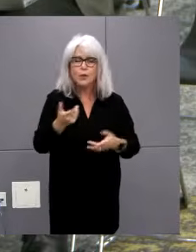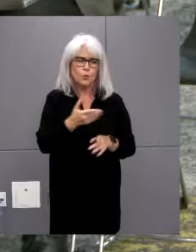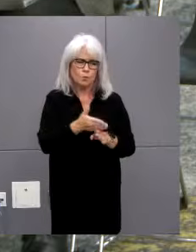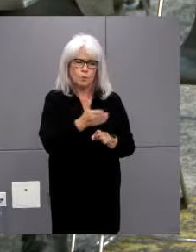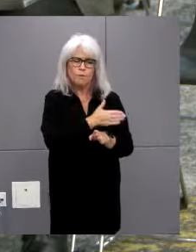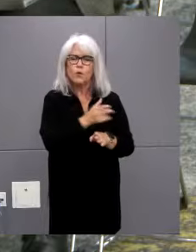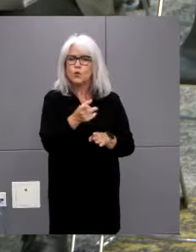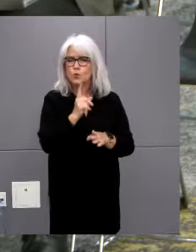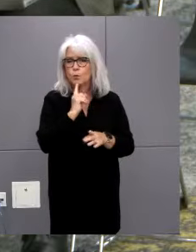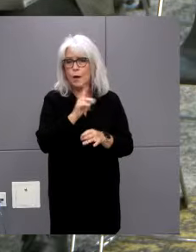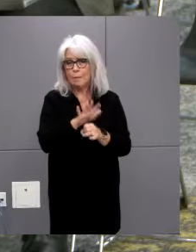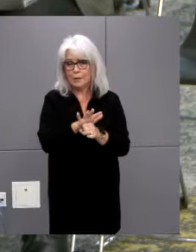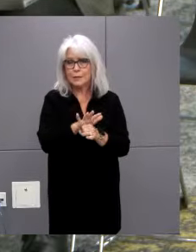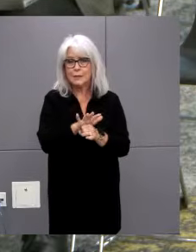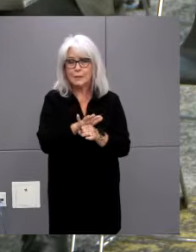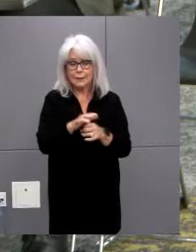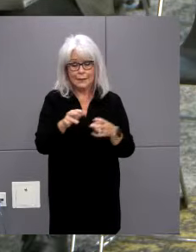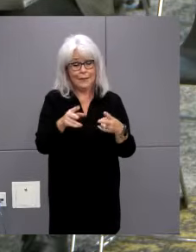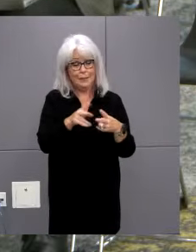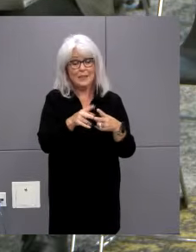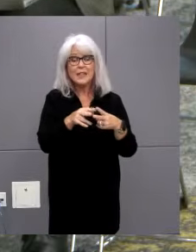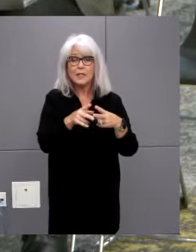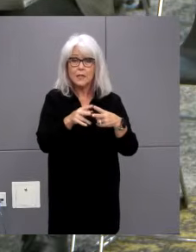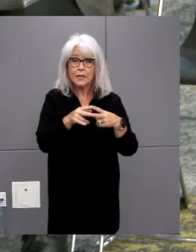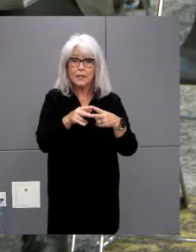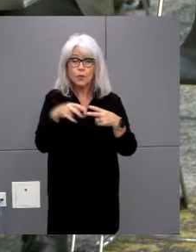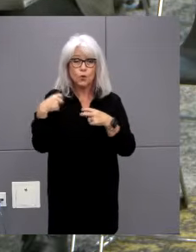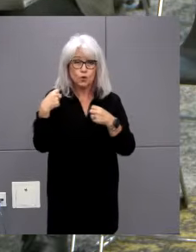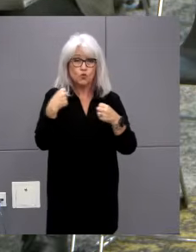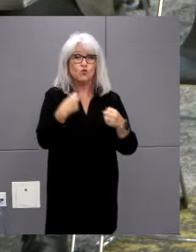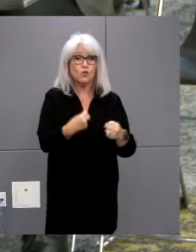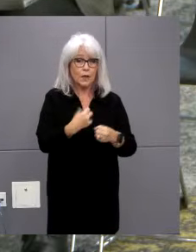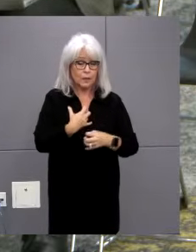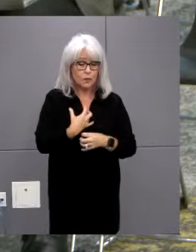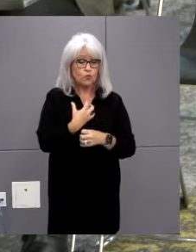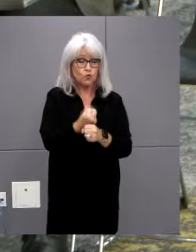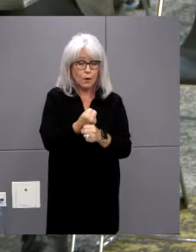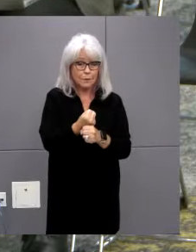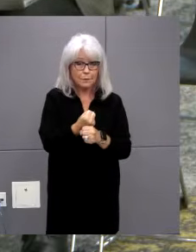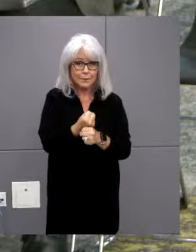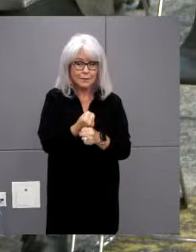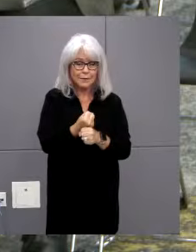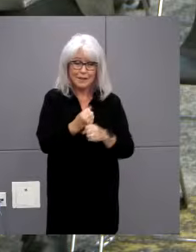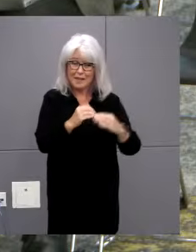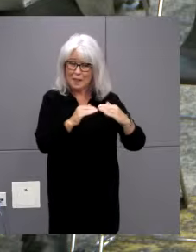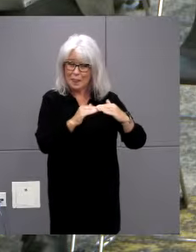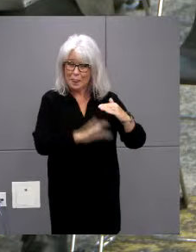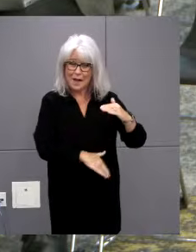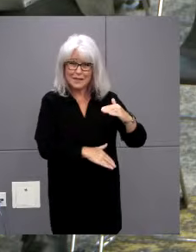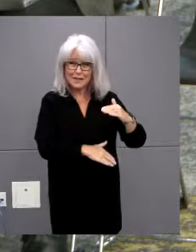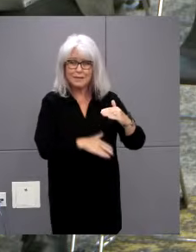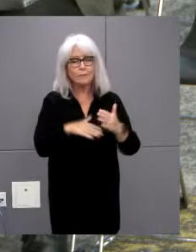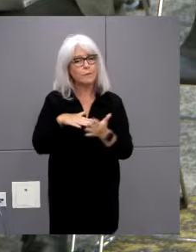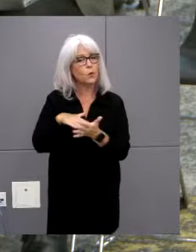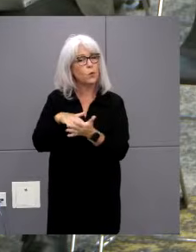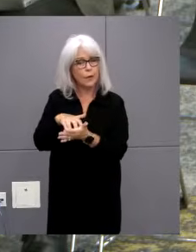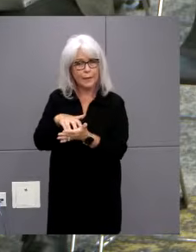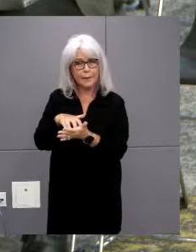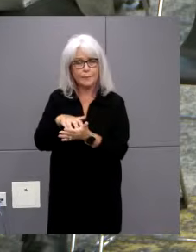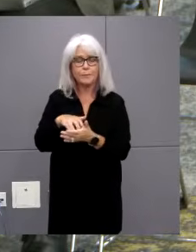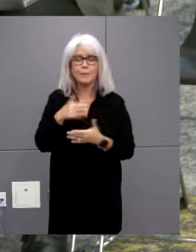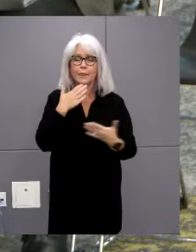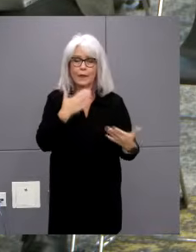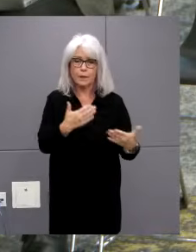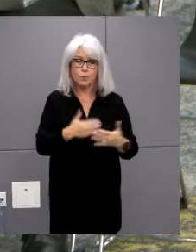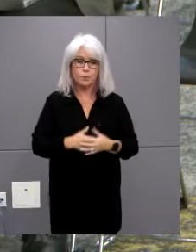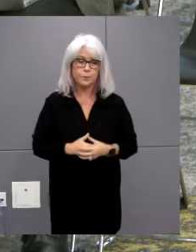promised. These steps strengthen trust. Anything less weakens it. Thank you.